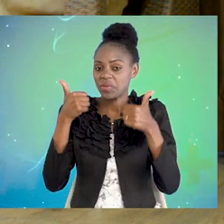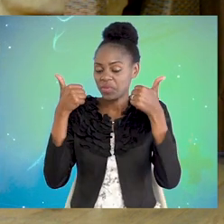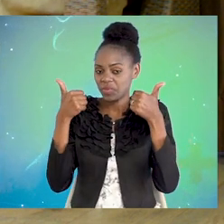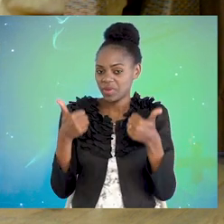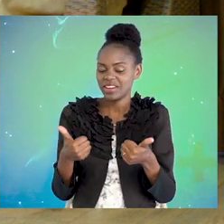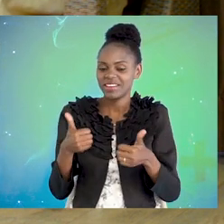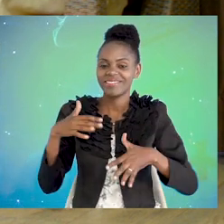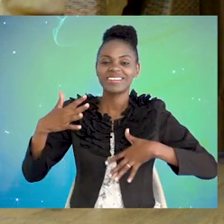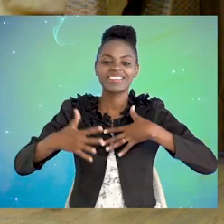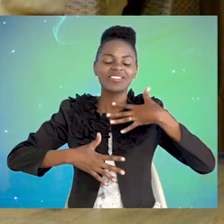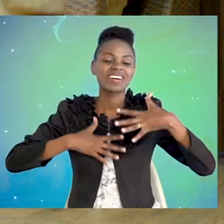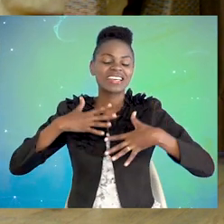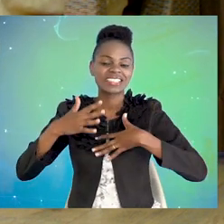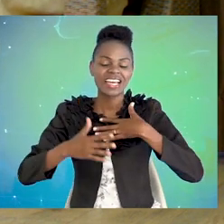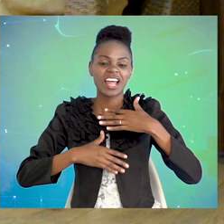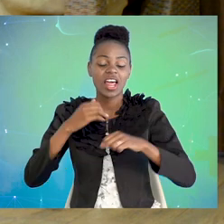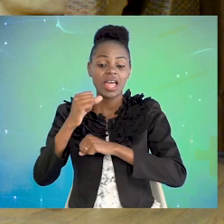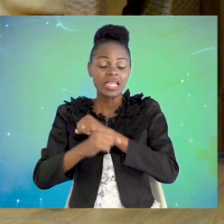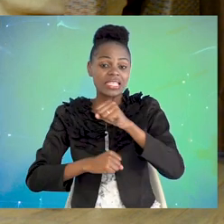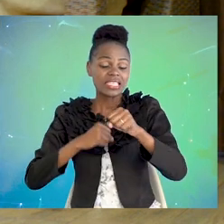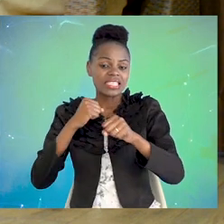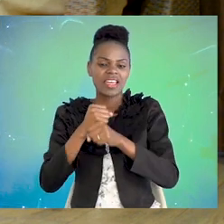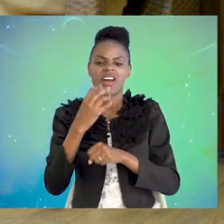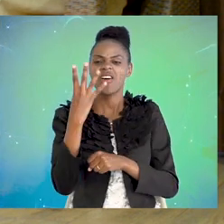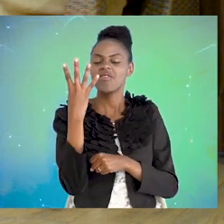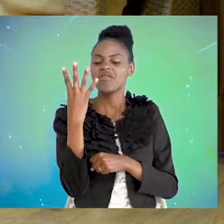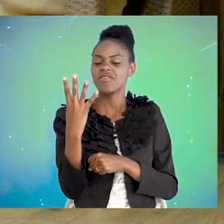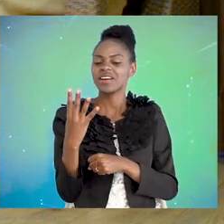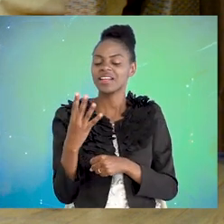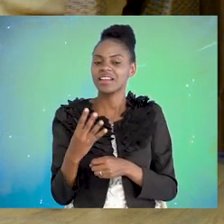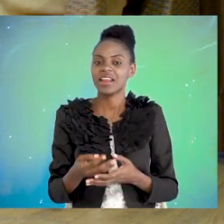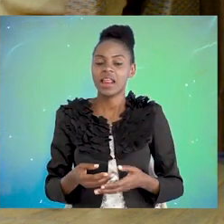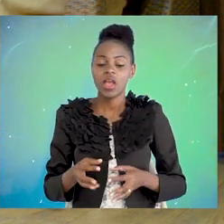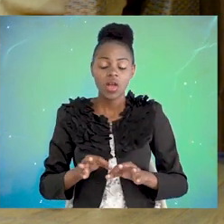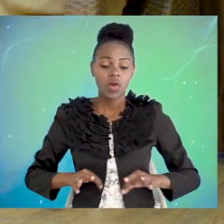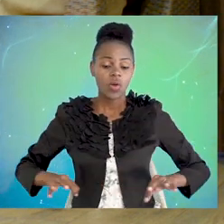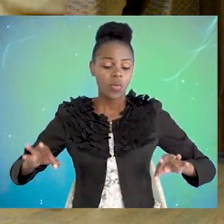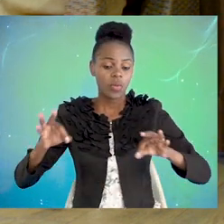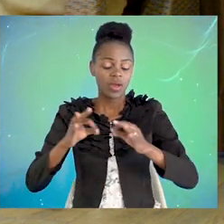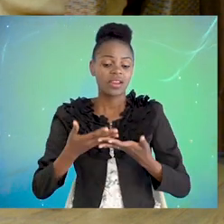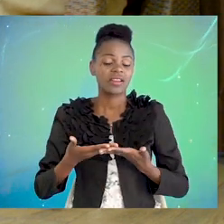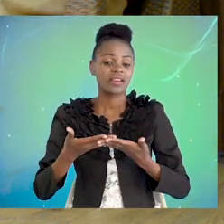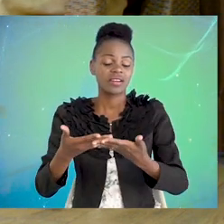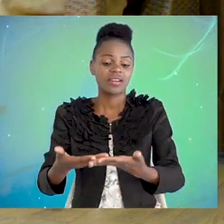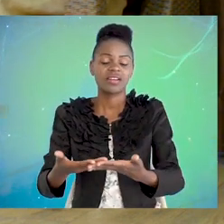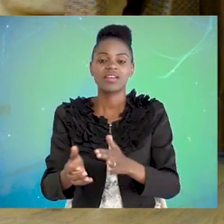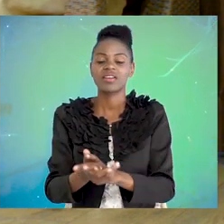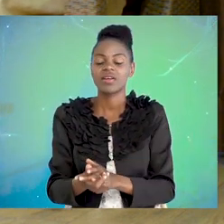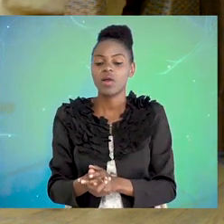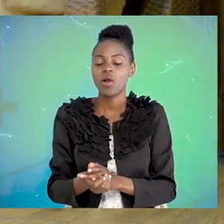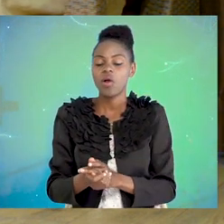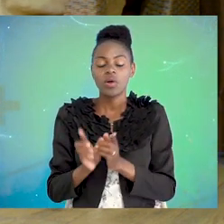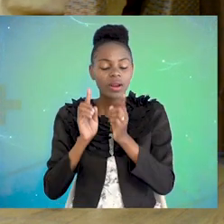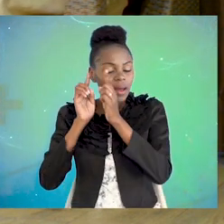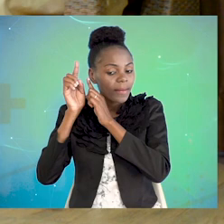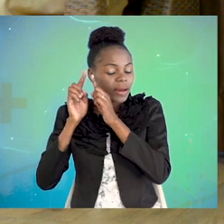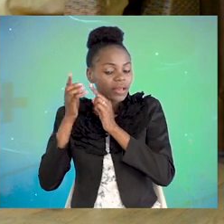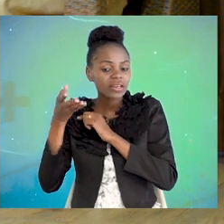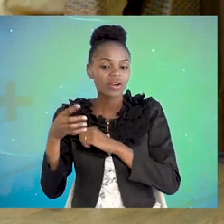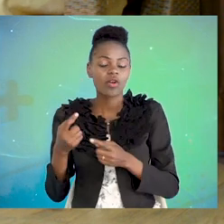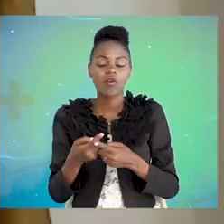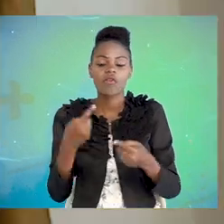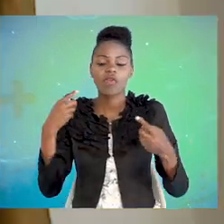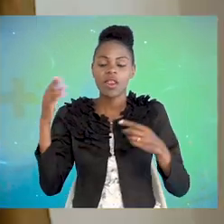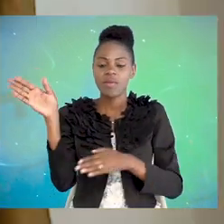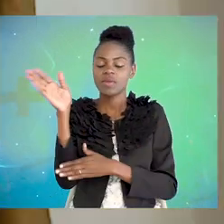very glad that our 4 years of work have given this important evidence to allow this decision to be made by the Ministry